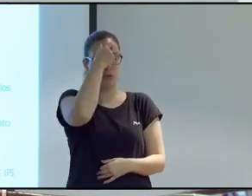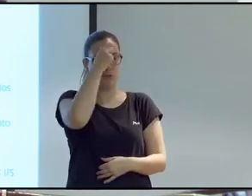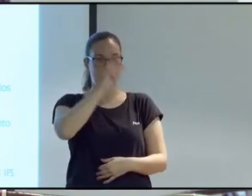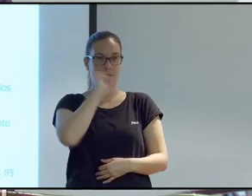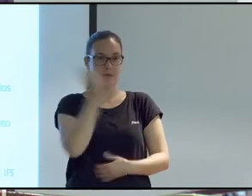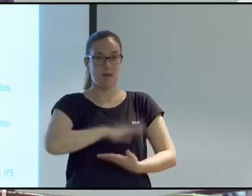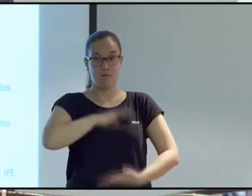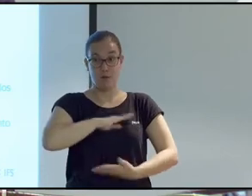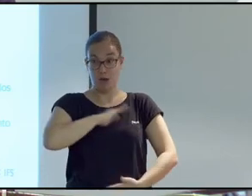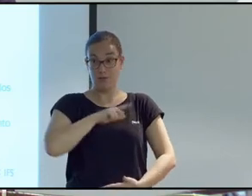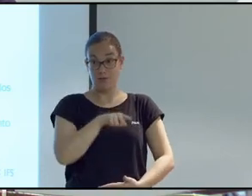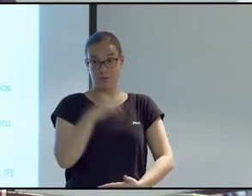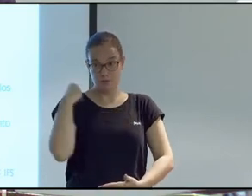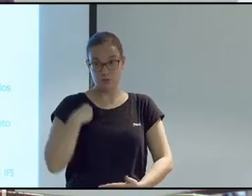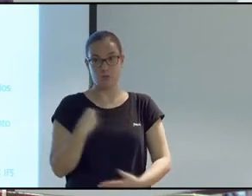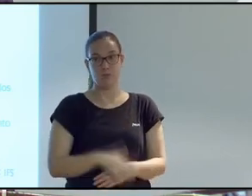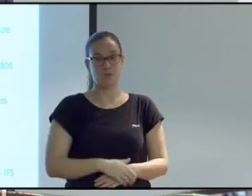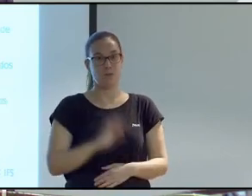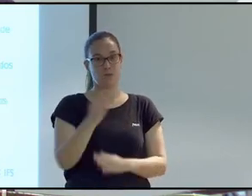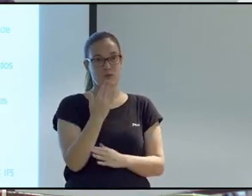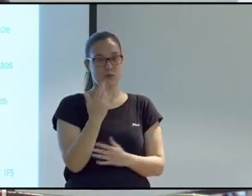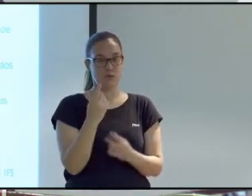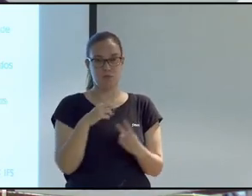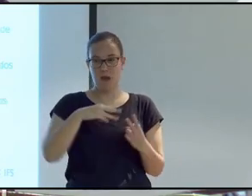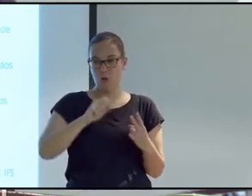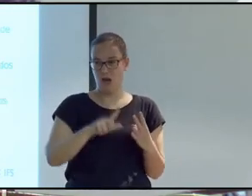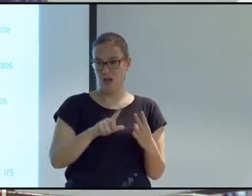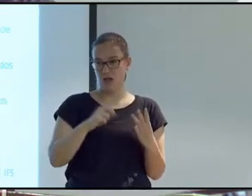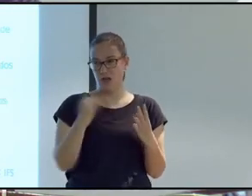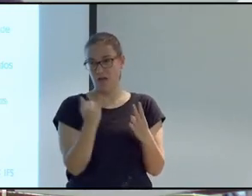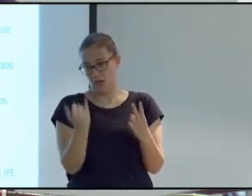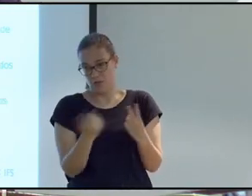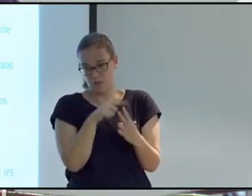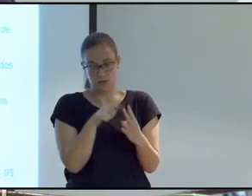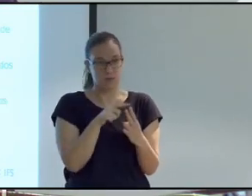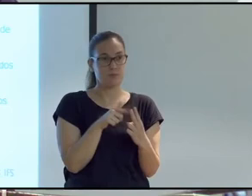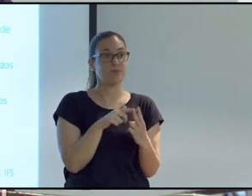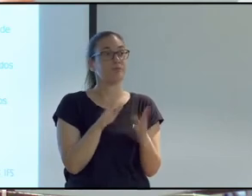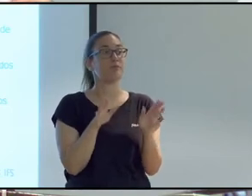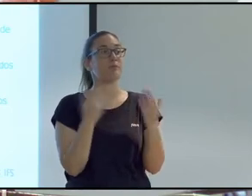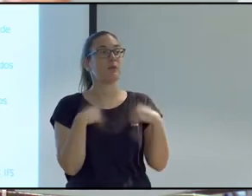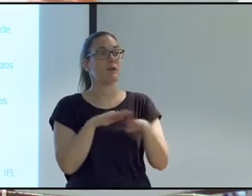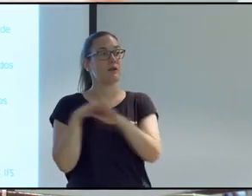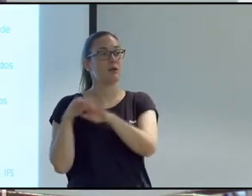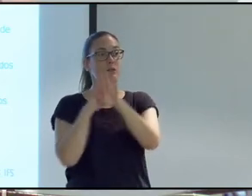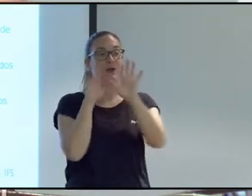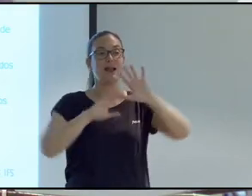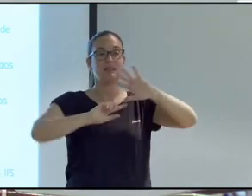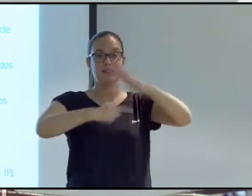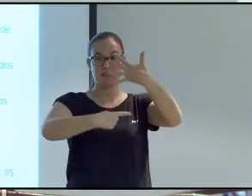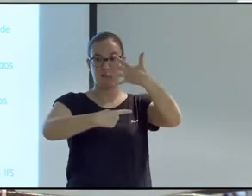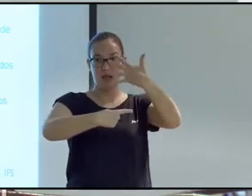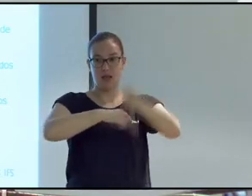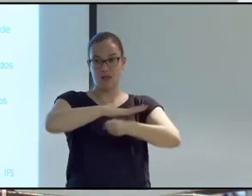move directly to the idea of the functional diversity that our colleagues Iviati